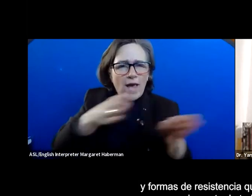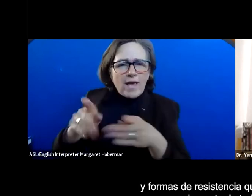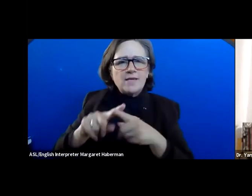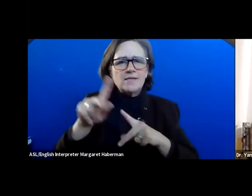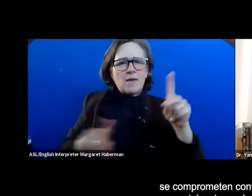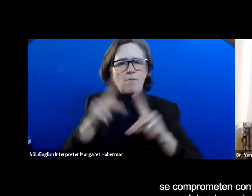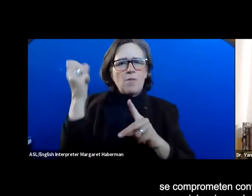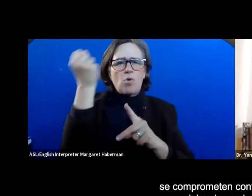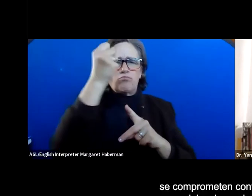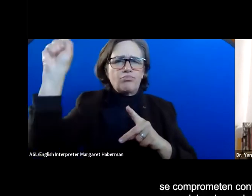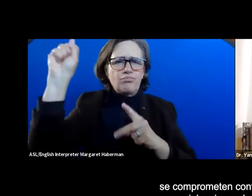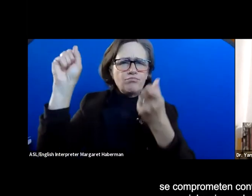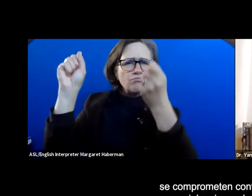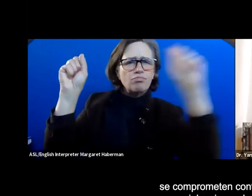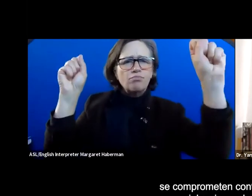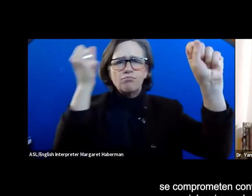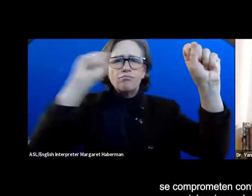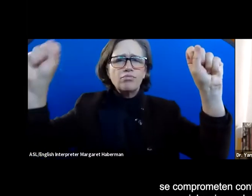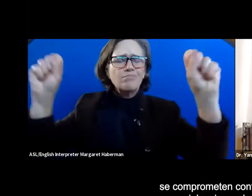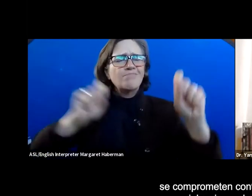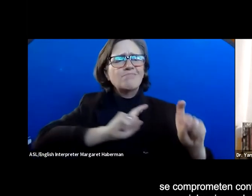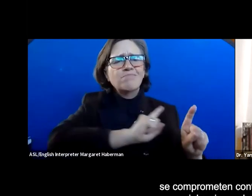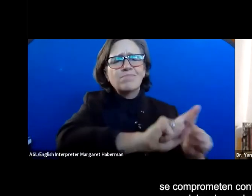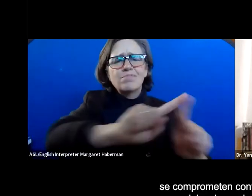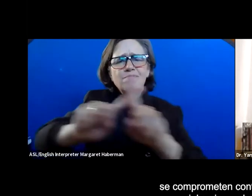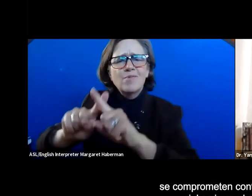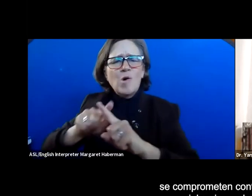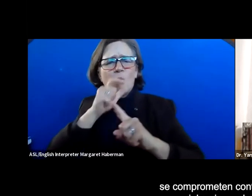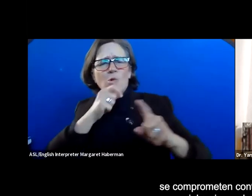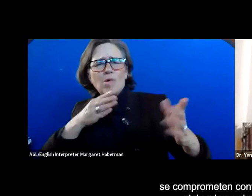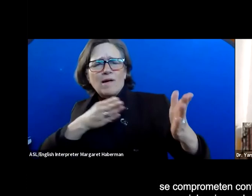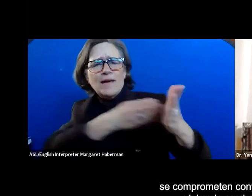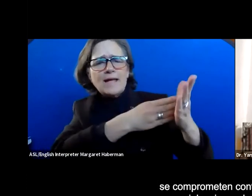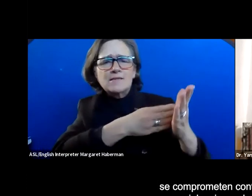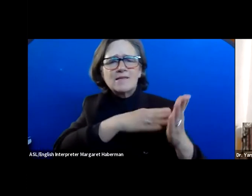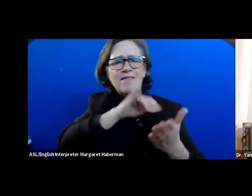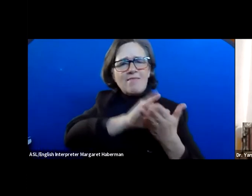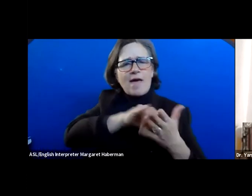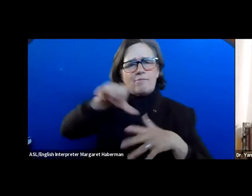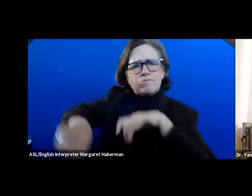world engage in against empire, violence, and colonialism.